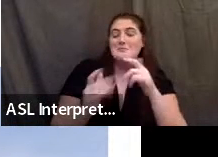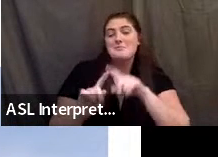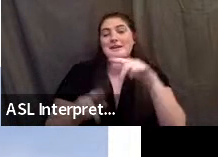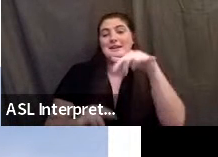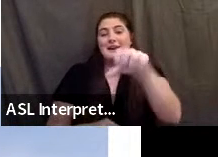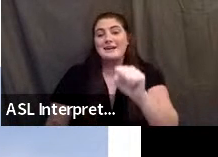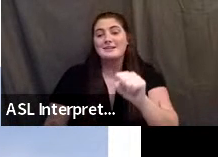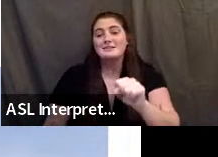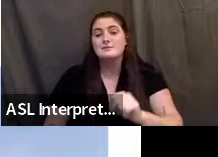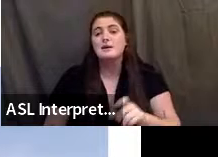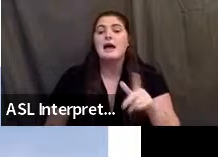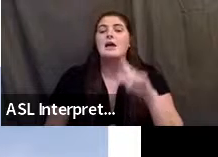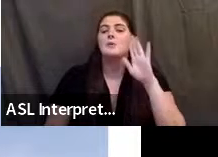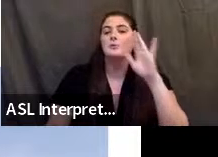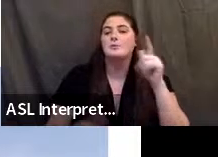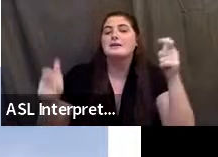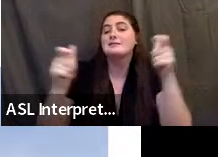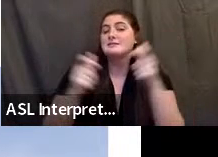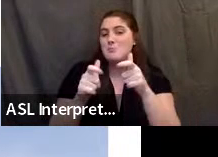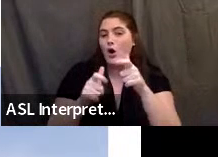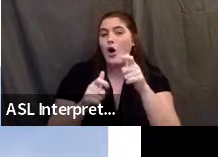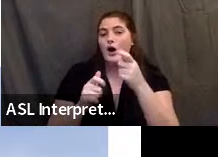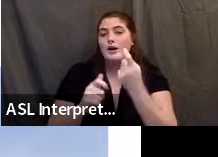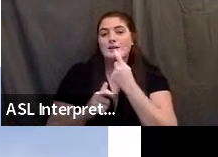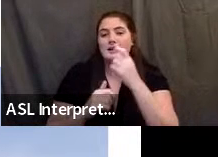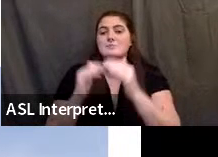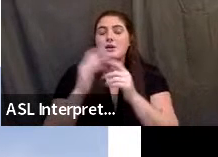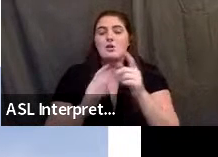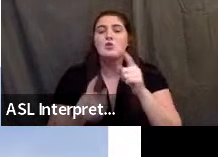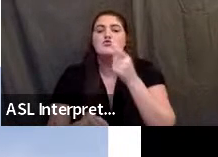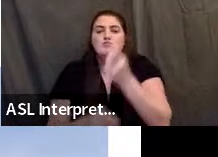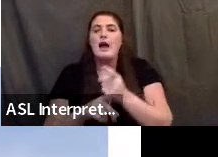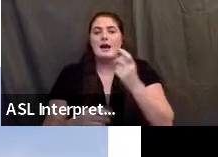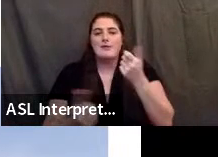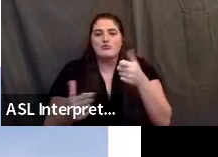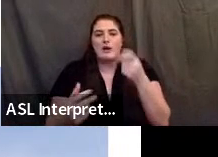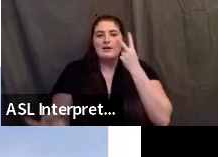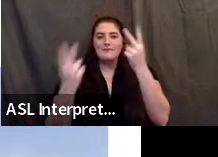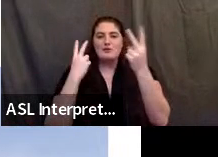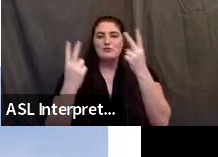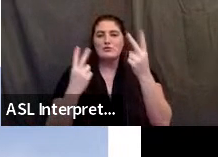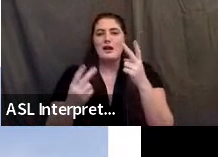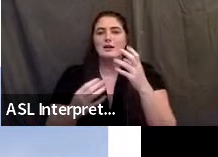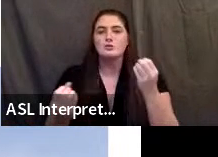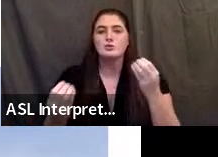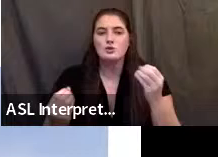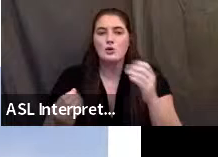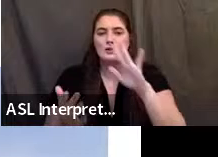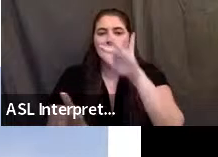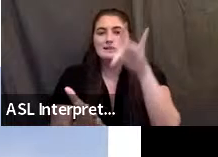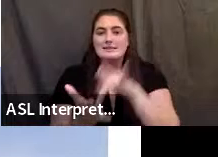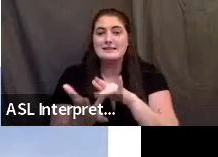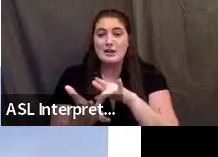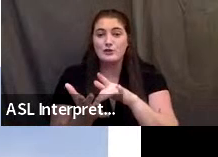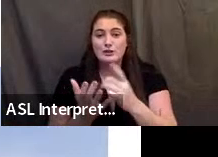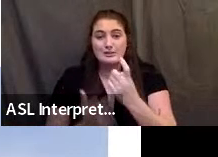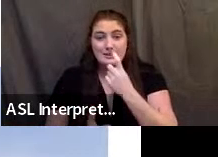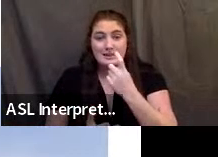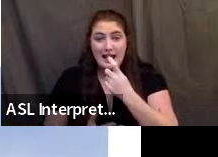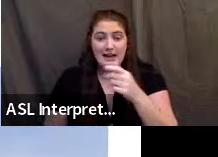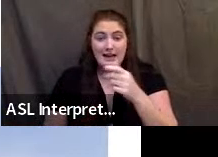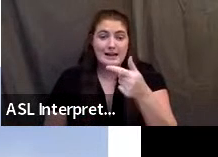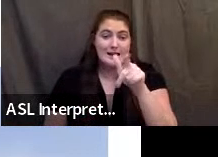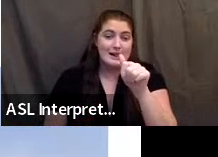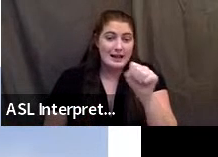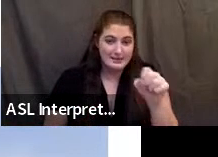Pardon? a much smaller glass. Right. No, I'm just trying to visualize it. So basically the center is glass.